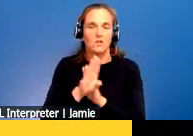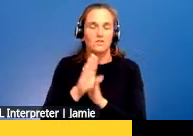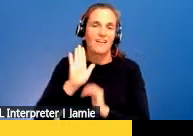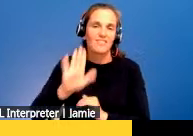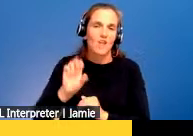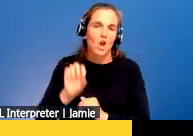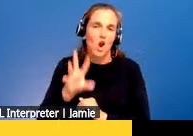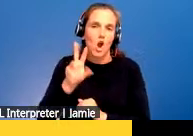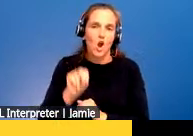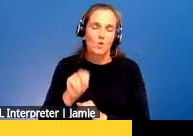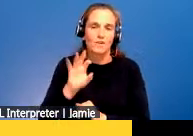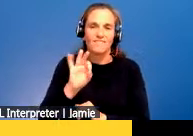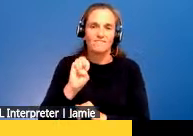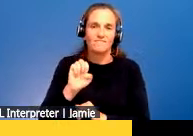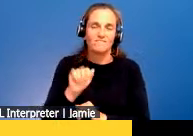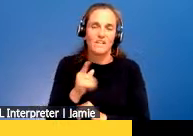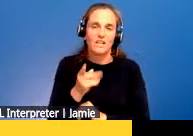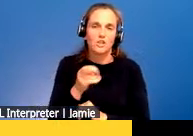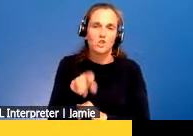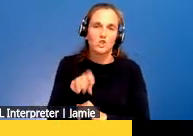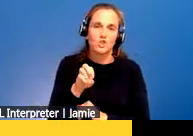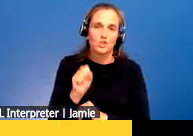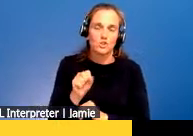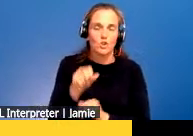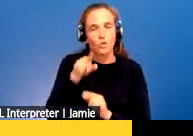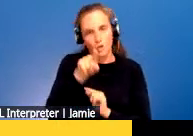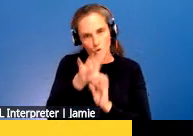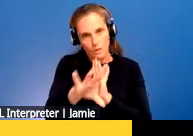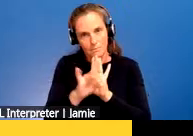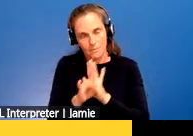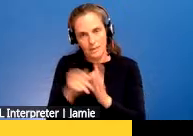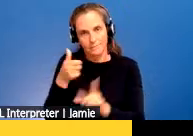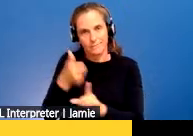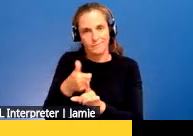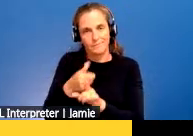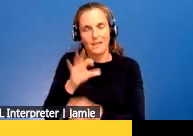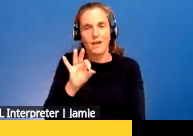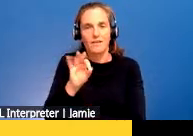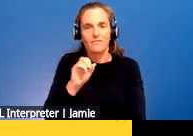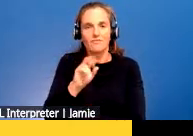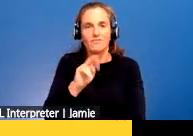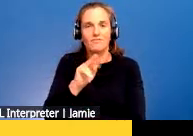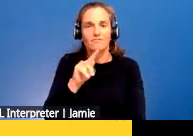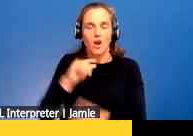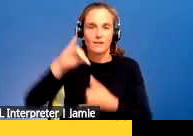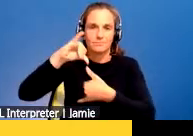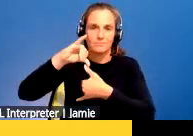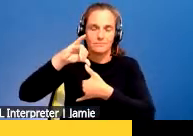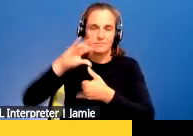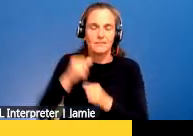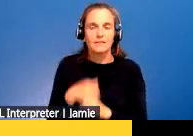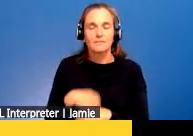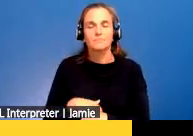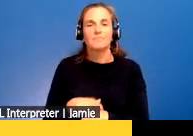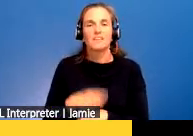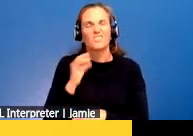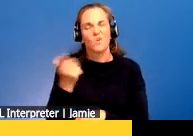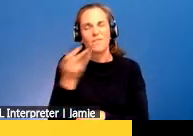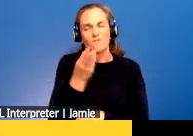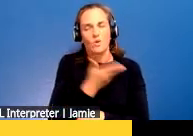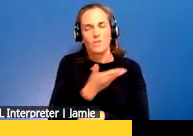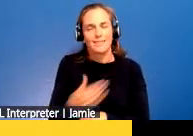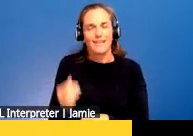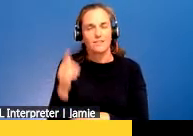features so that you can choose which font size you're using. Those are just a couple things for low vision,